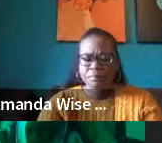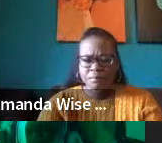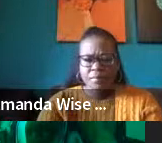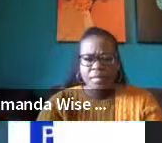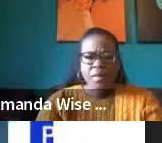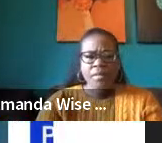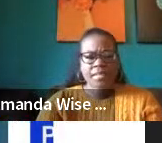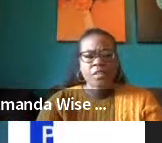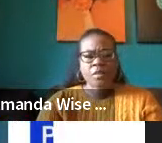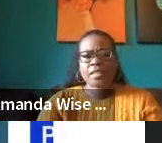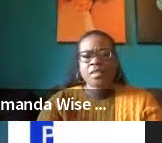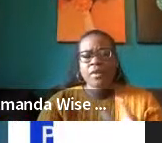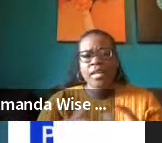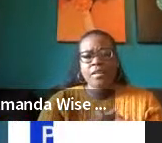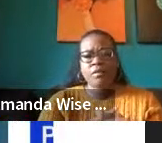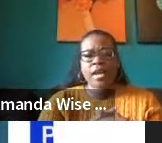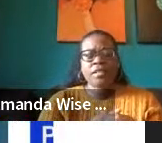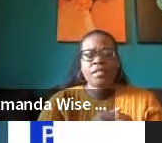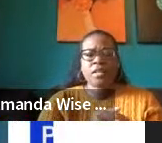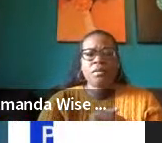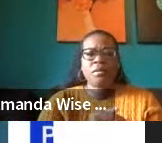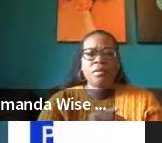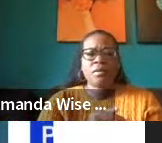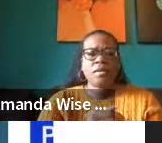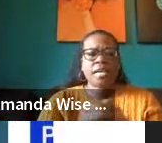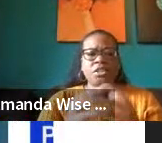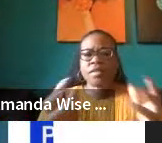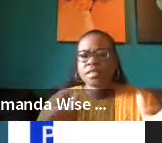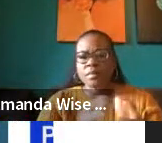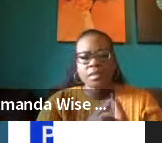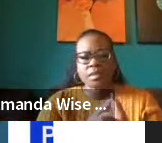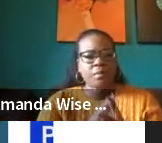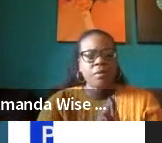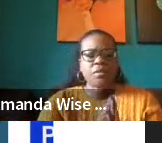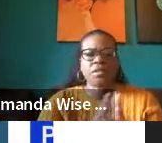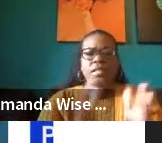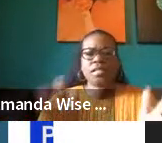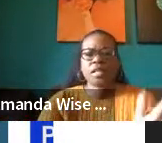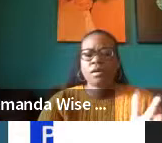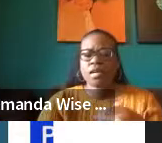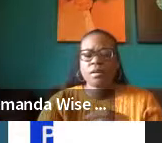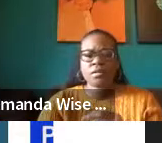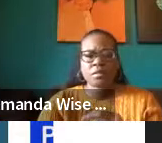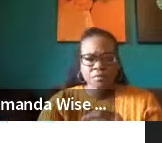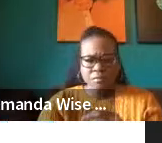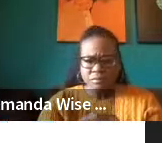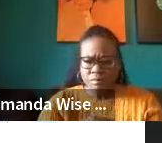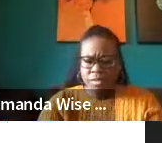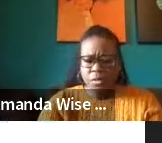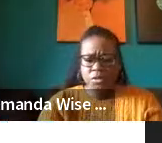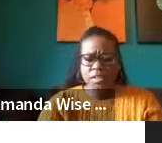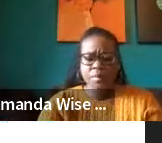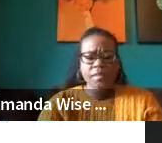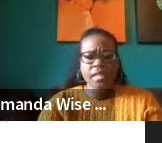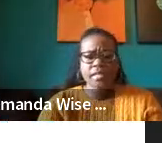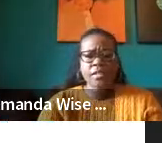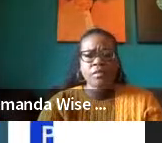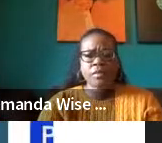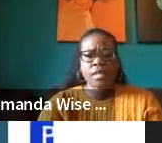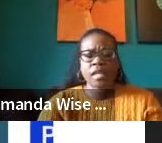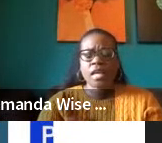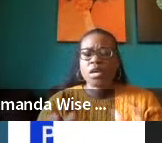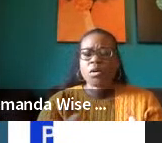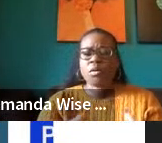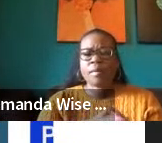same. But let's go back to branding, right? So as you can see with these posters and these logos, those are some of the things